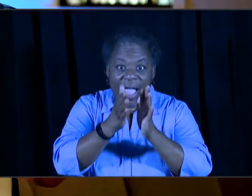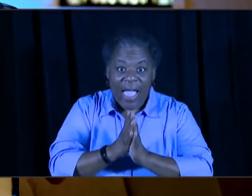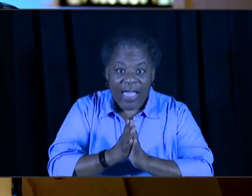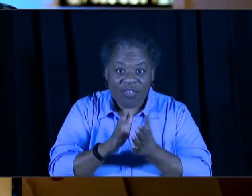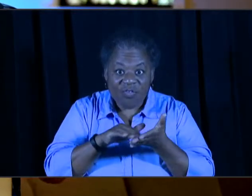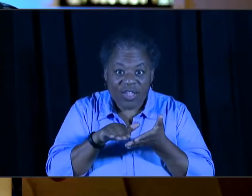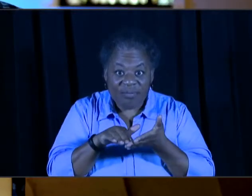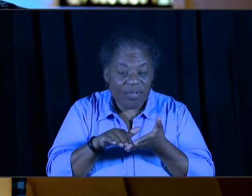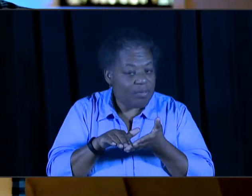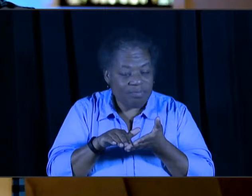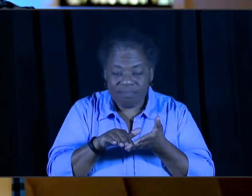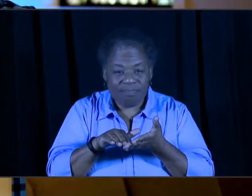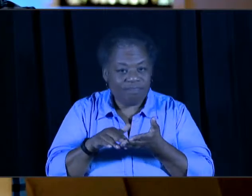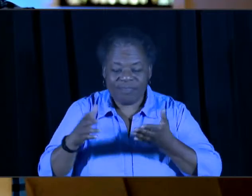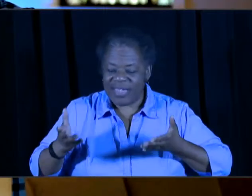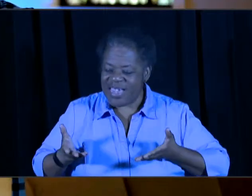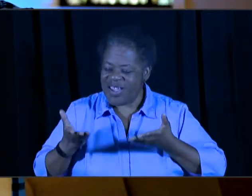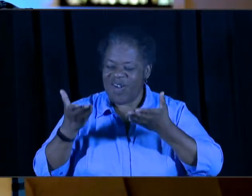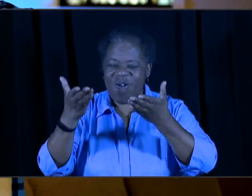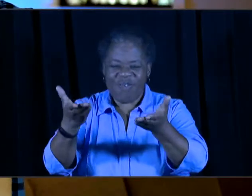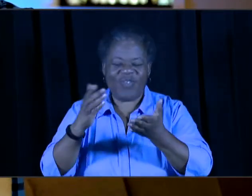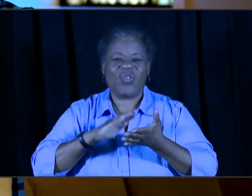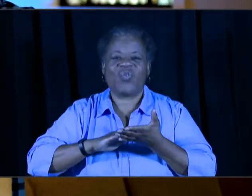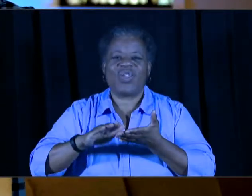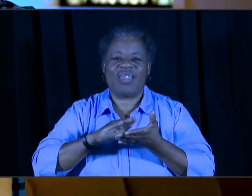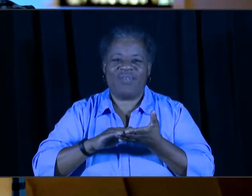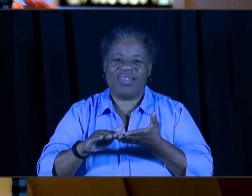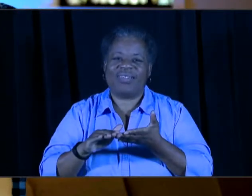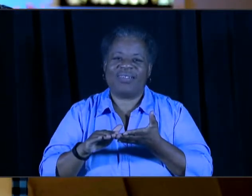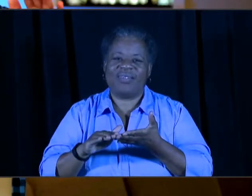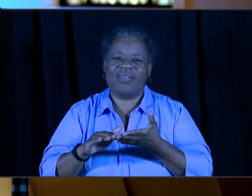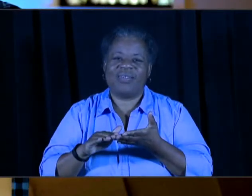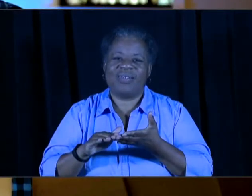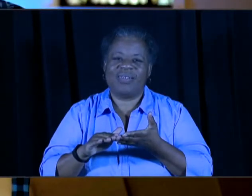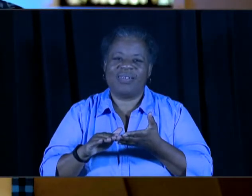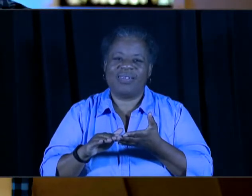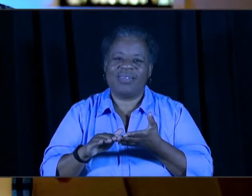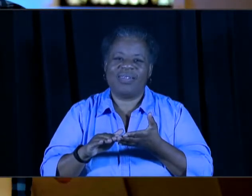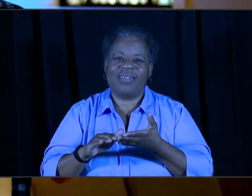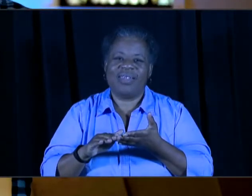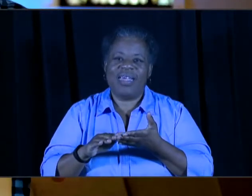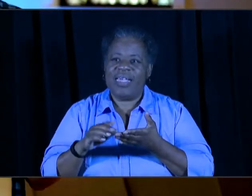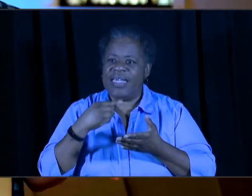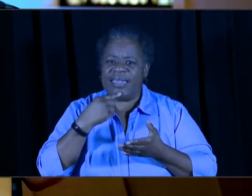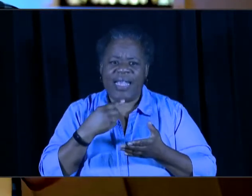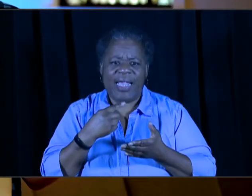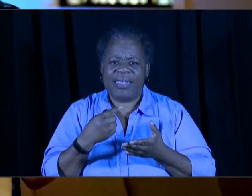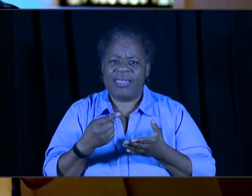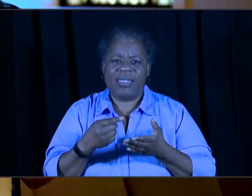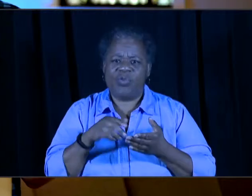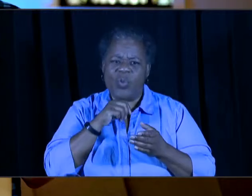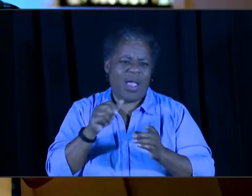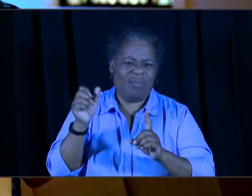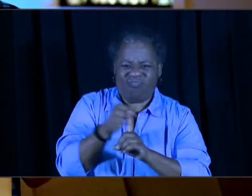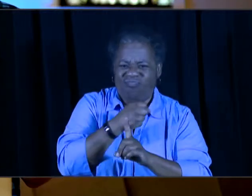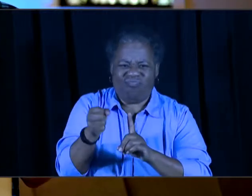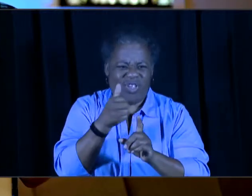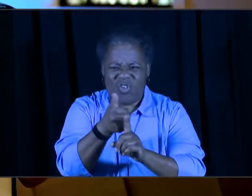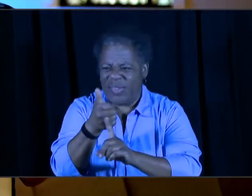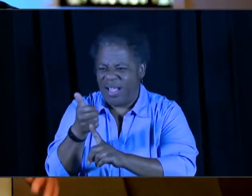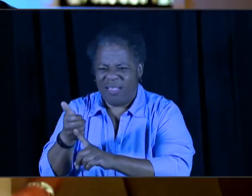he extends to them forgiveness. Don't beat yourself up about it anymore, he